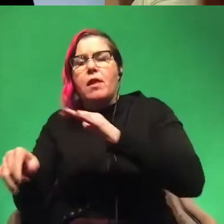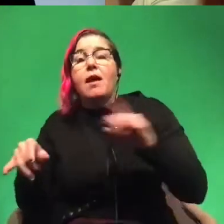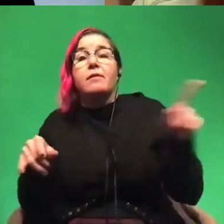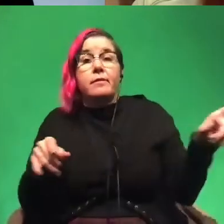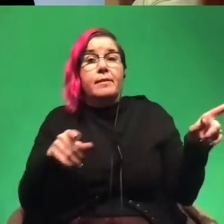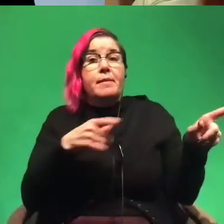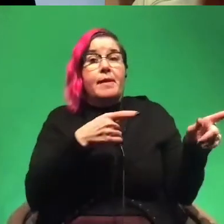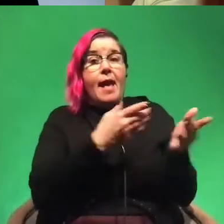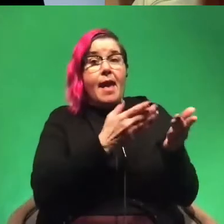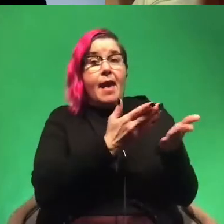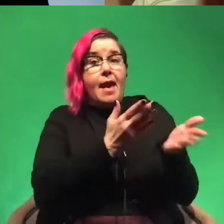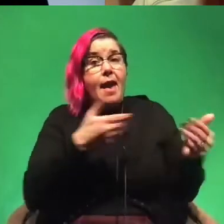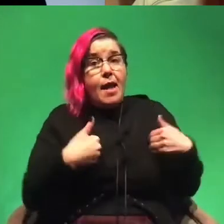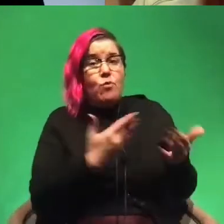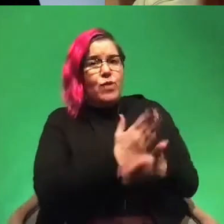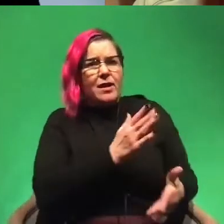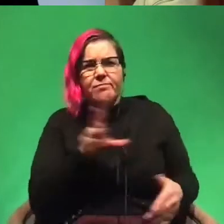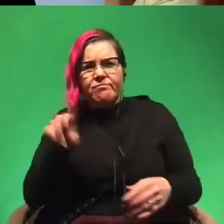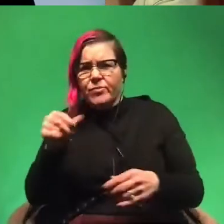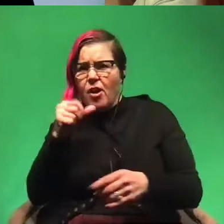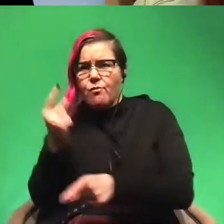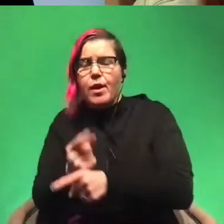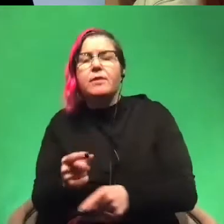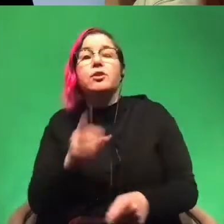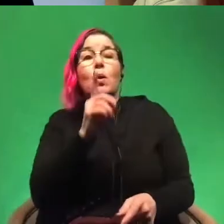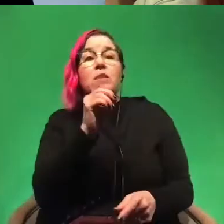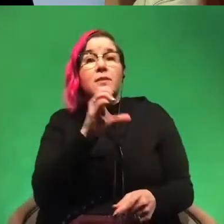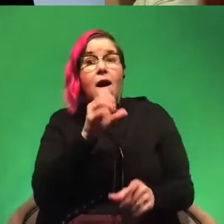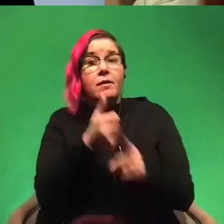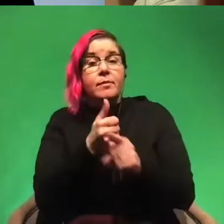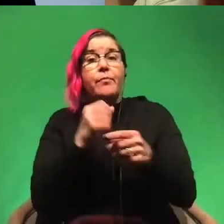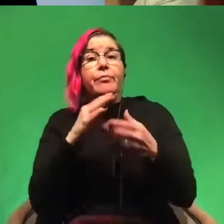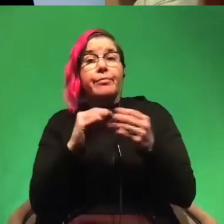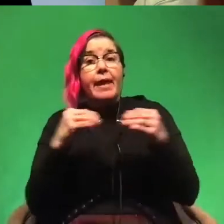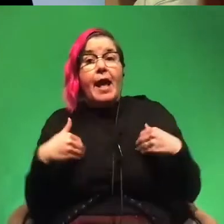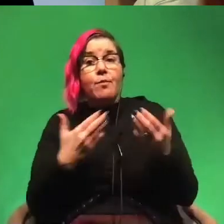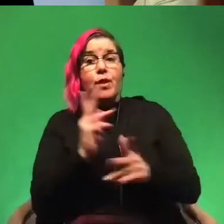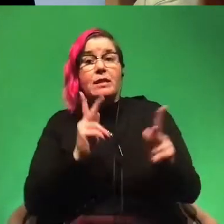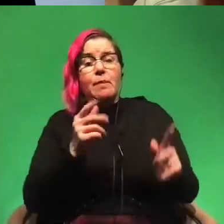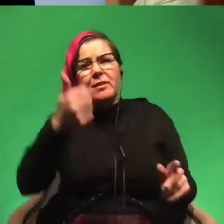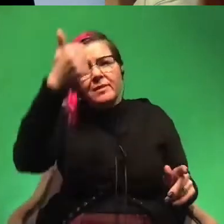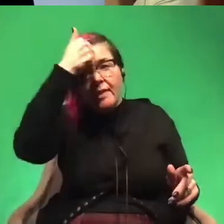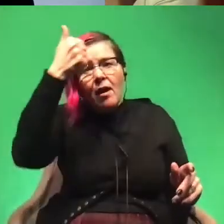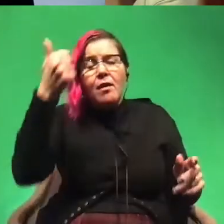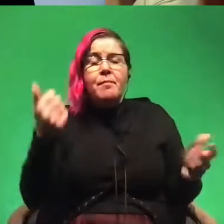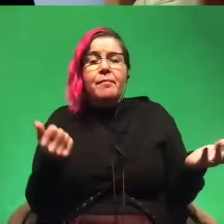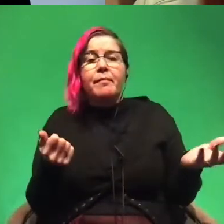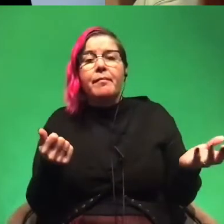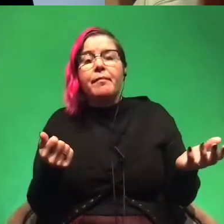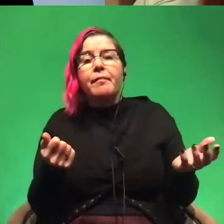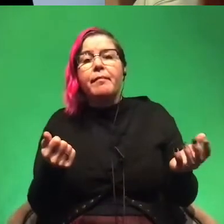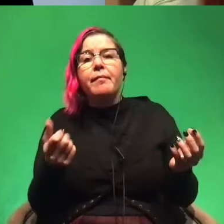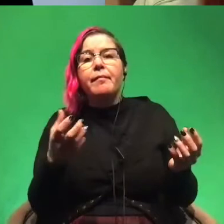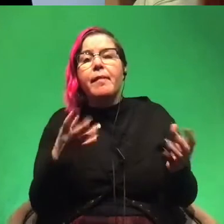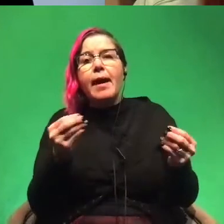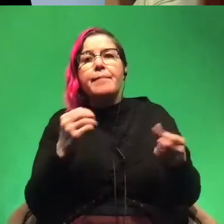all. And so Doc Antle saying that animal rights people are unintelligent and that they are just making the